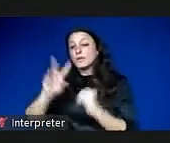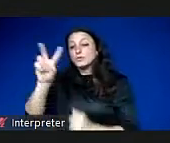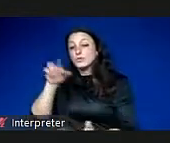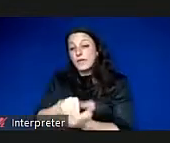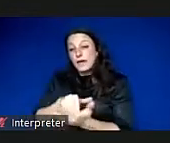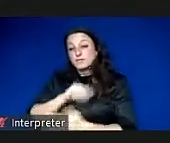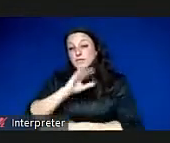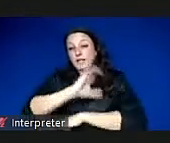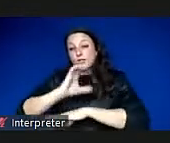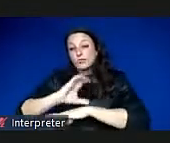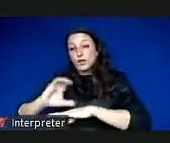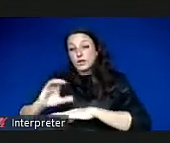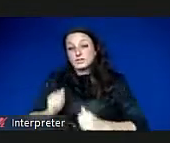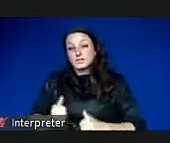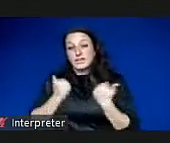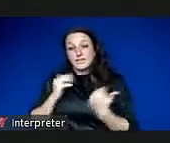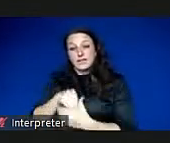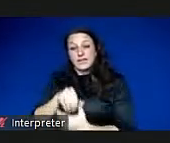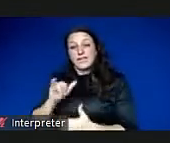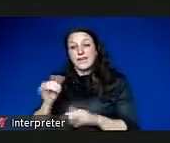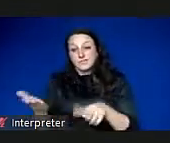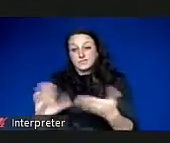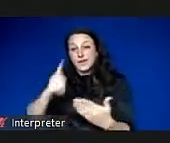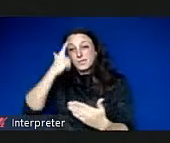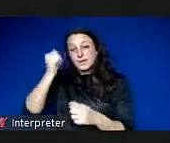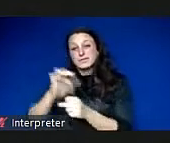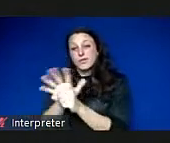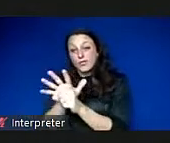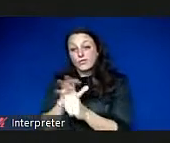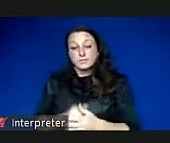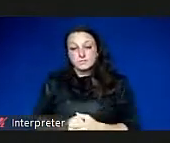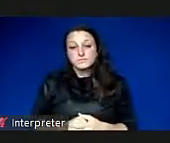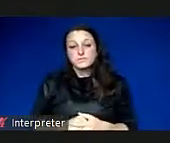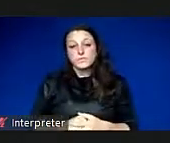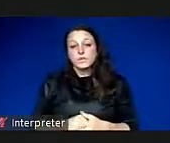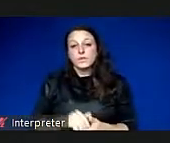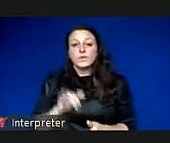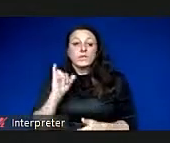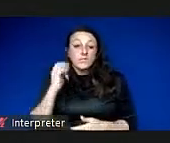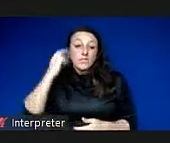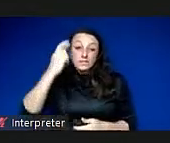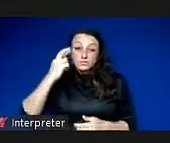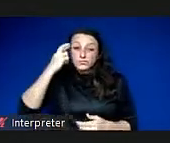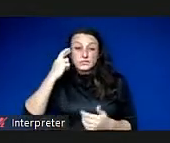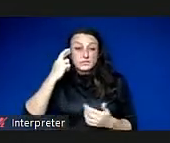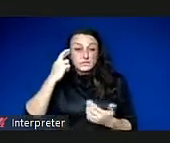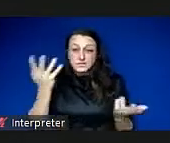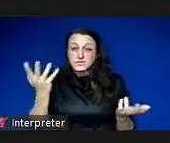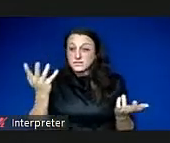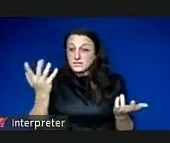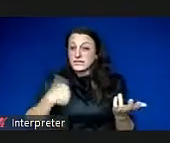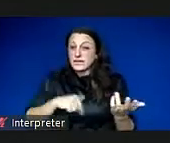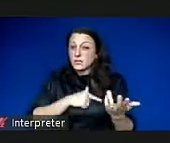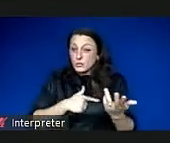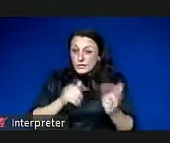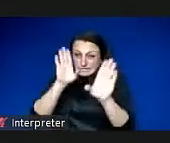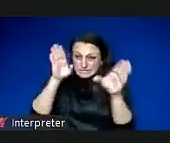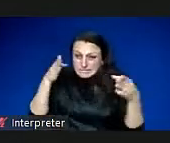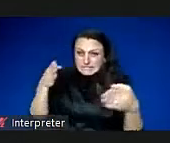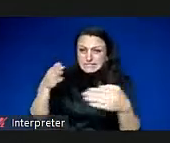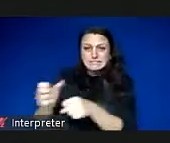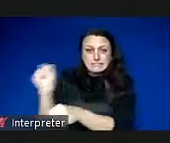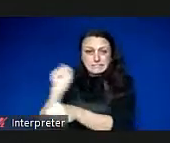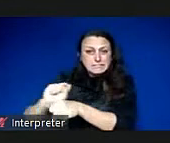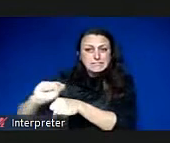in long-term care facilities have died from COVID. It is why we have taken such extraordinary measures and put so much effort into